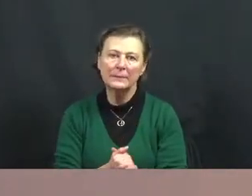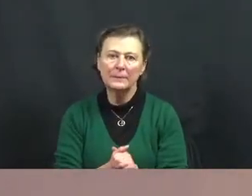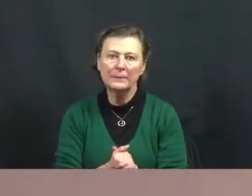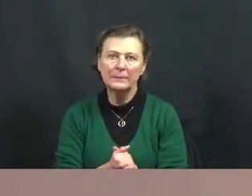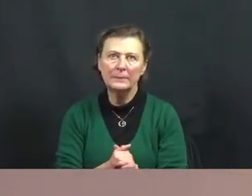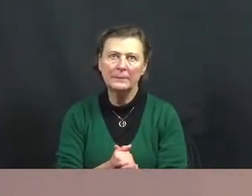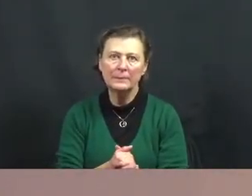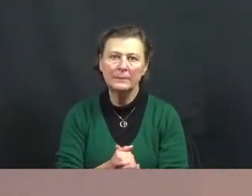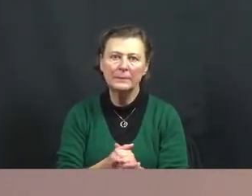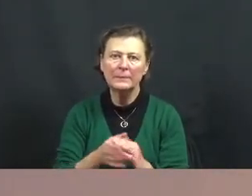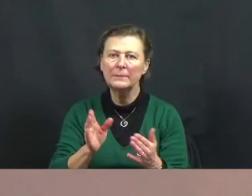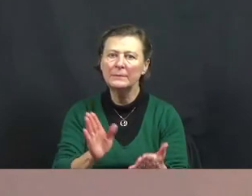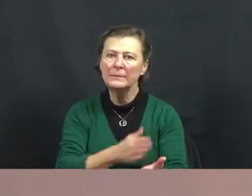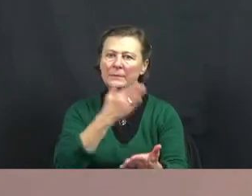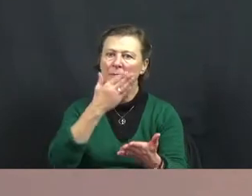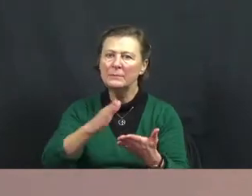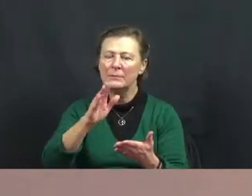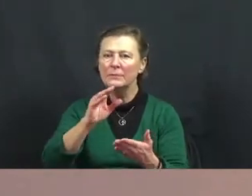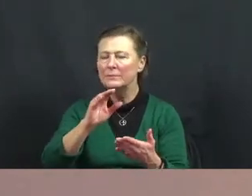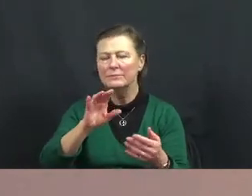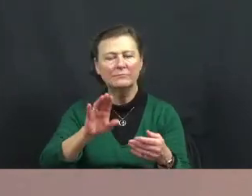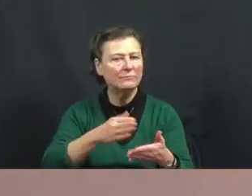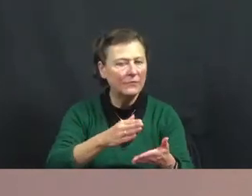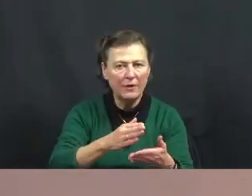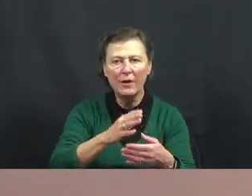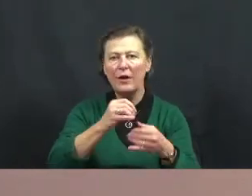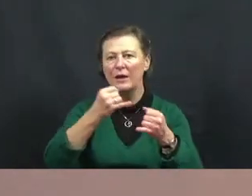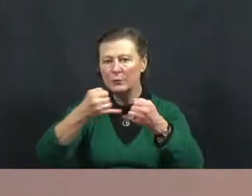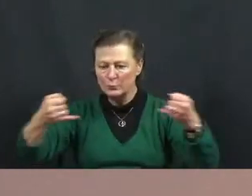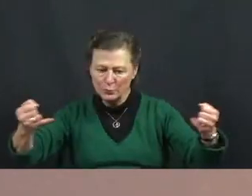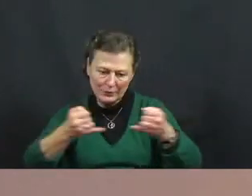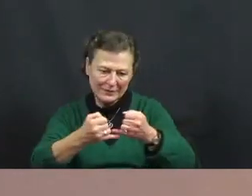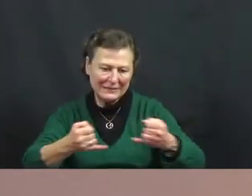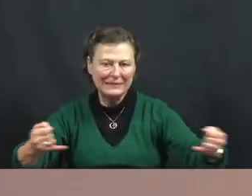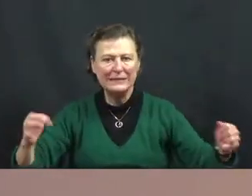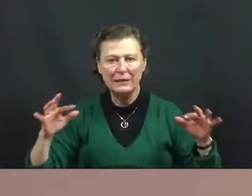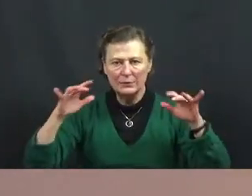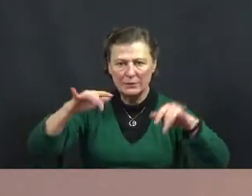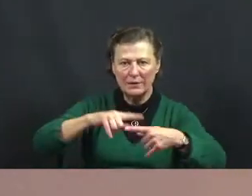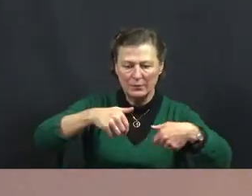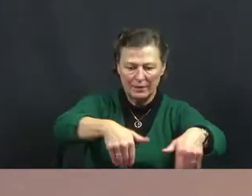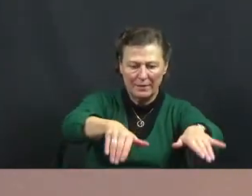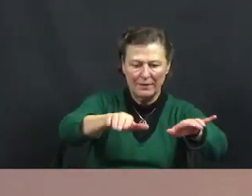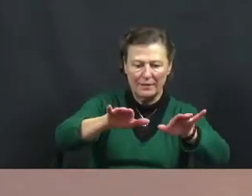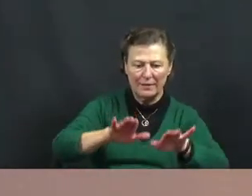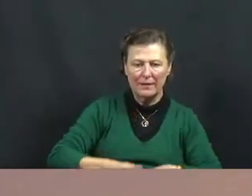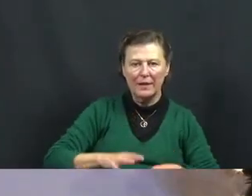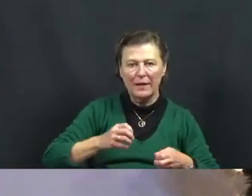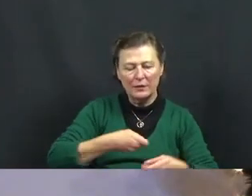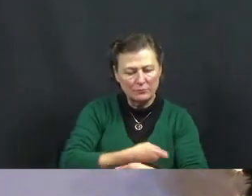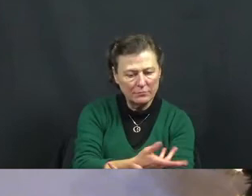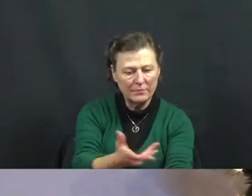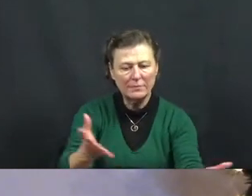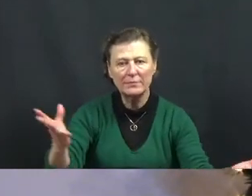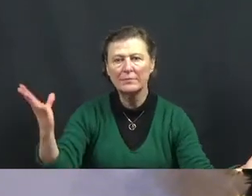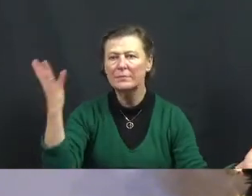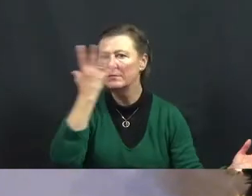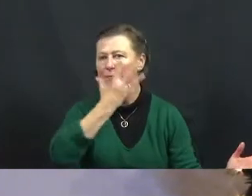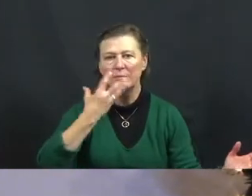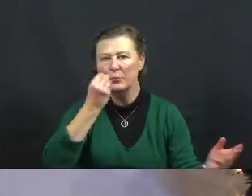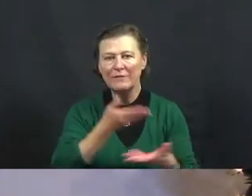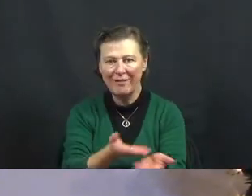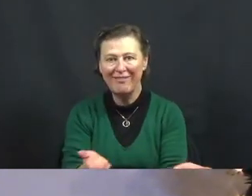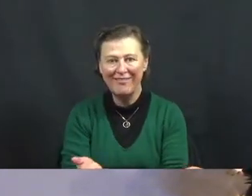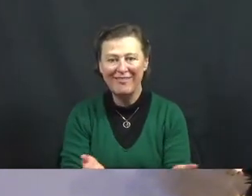Muses of song and strings gather at his grave and strew it with laurel. He was